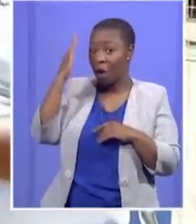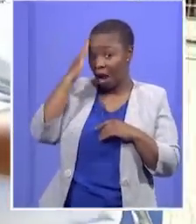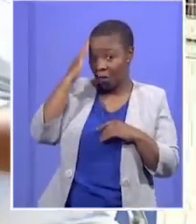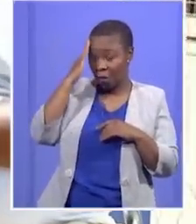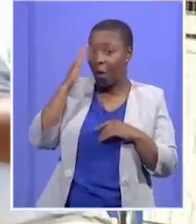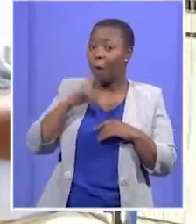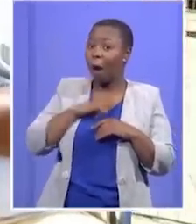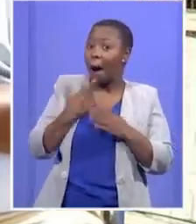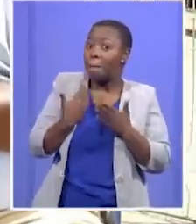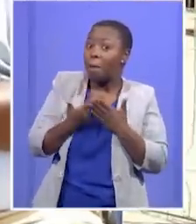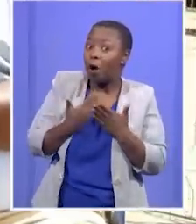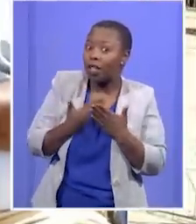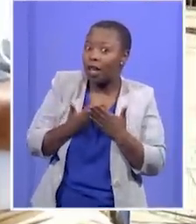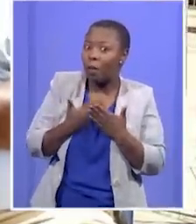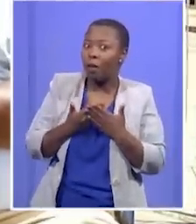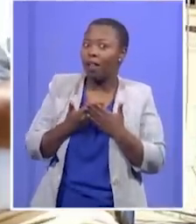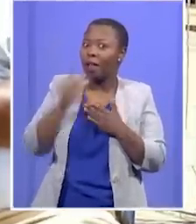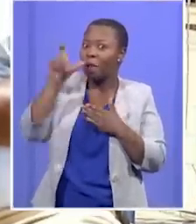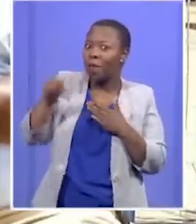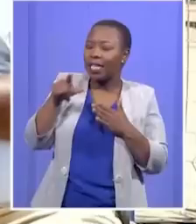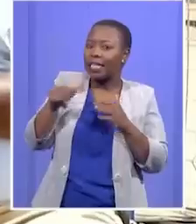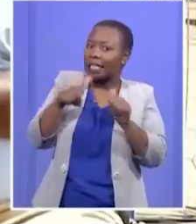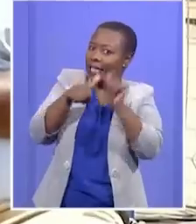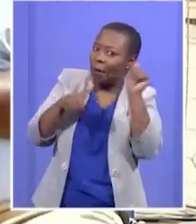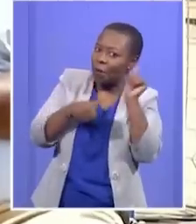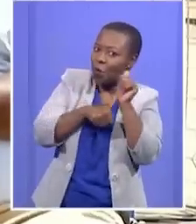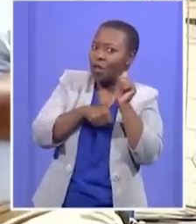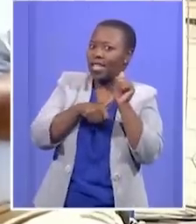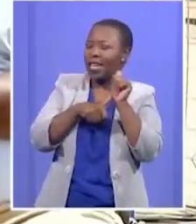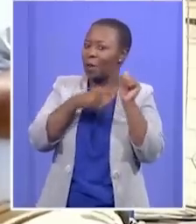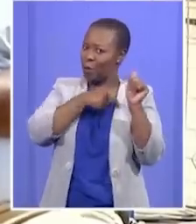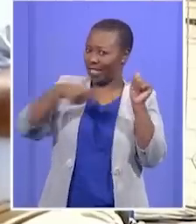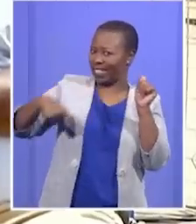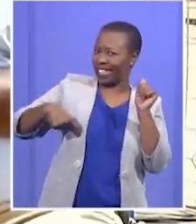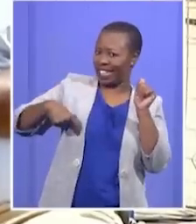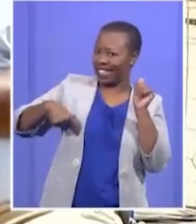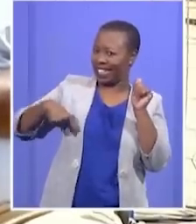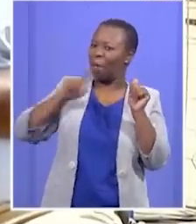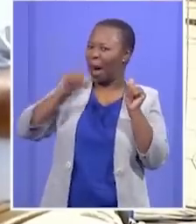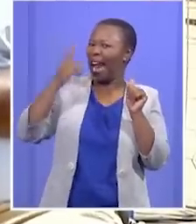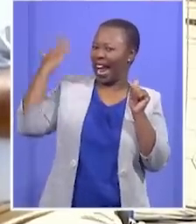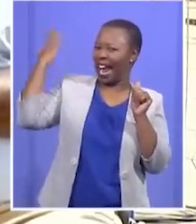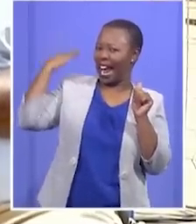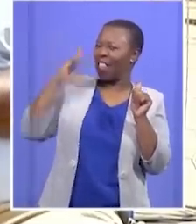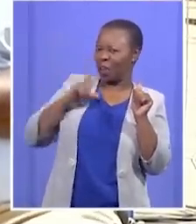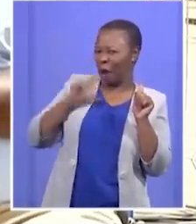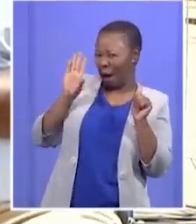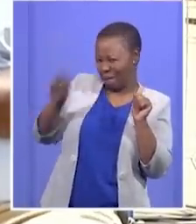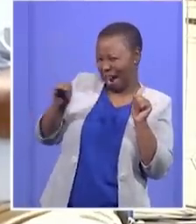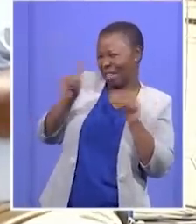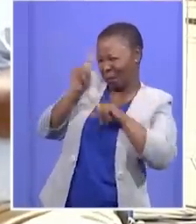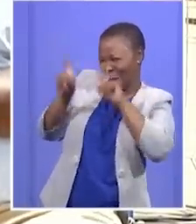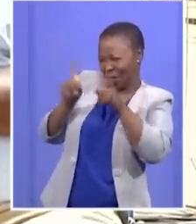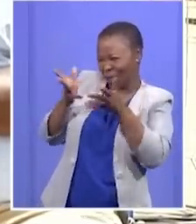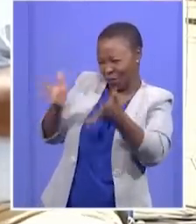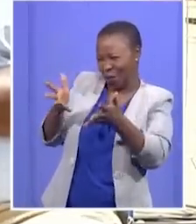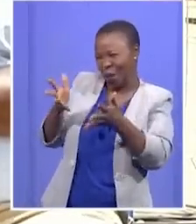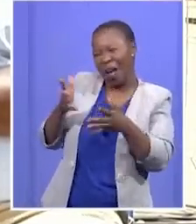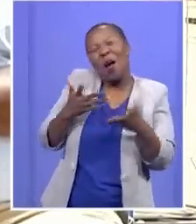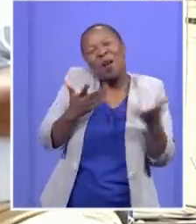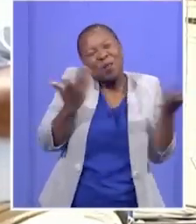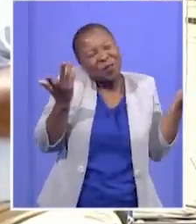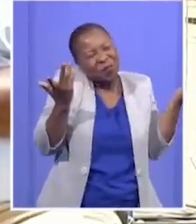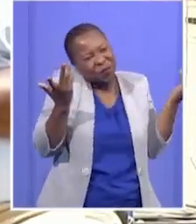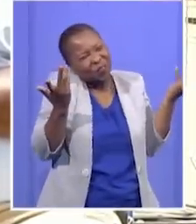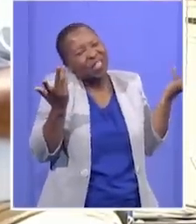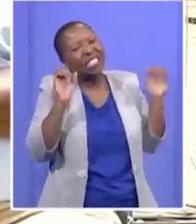possible future deputy president, but that was back then. Mm-hmm. That's why I'm asking this question. Yeah, no, but you know, I think